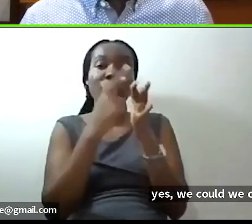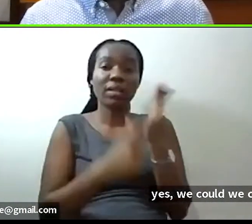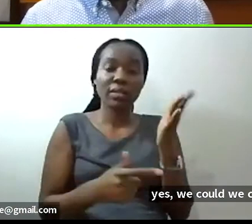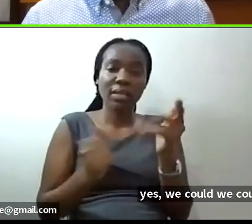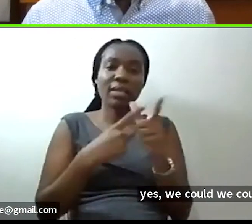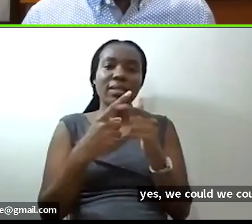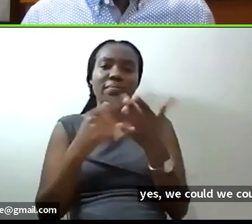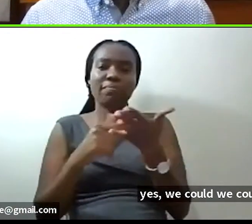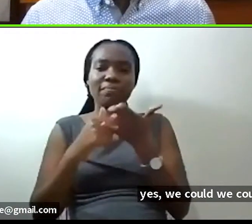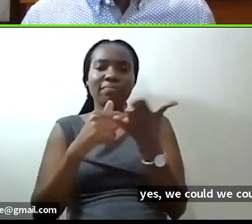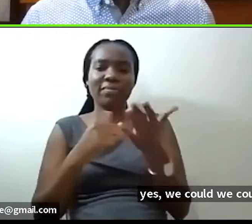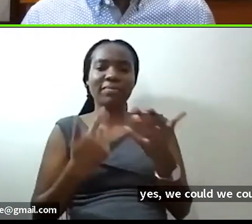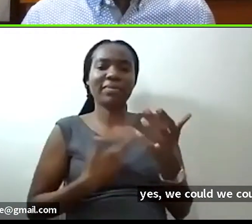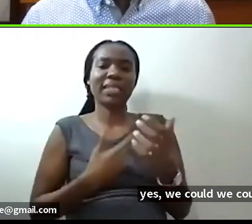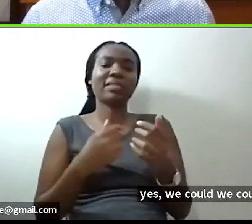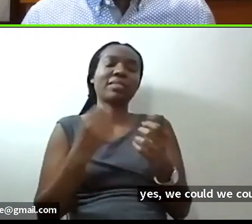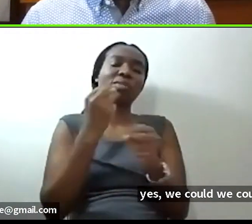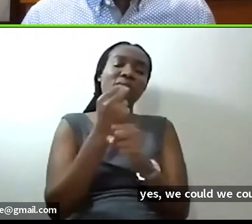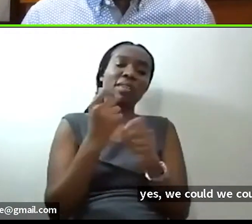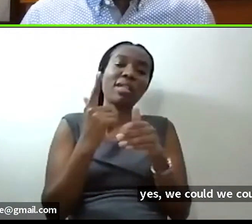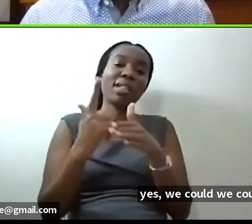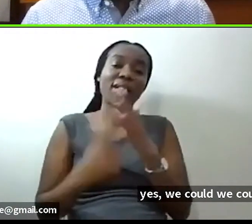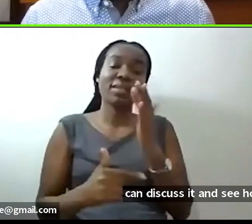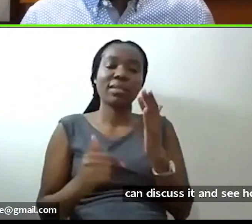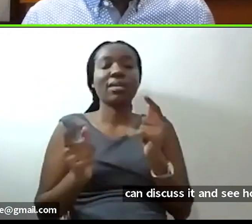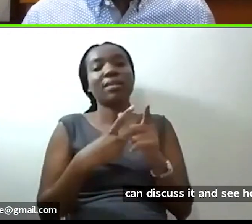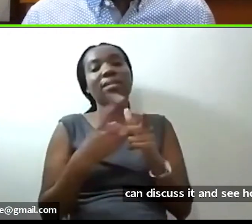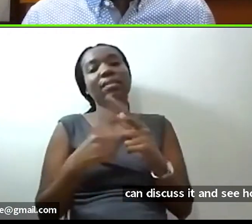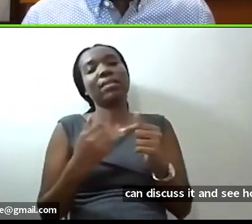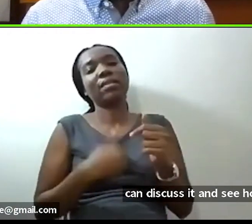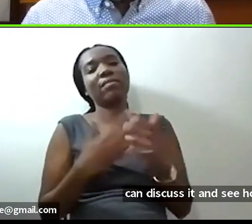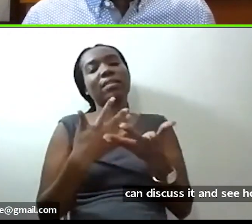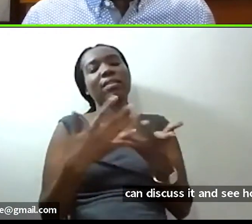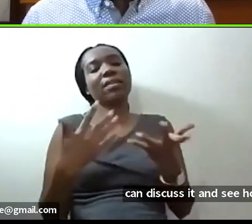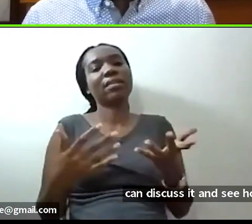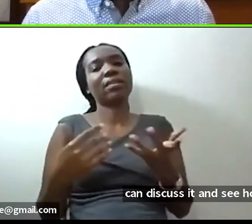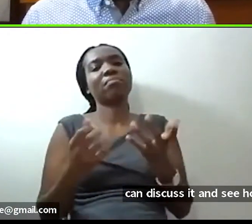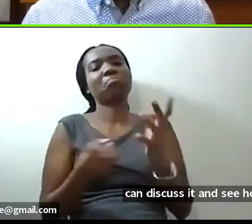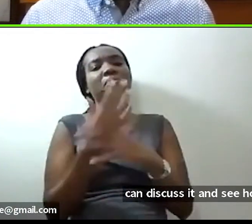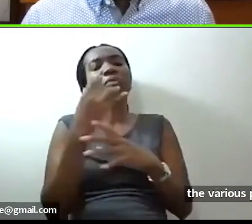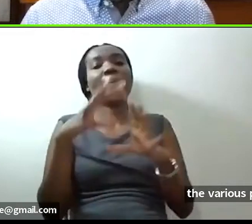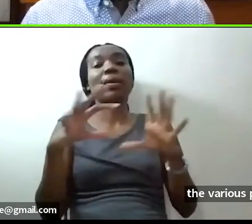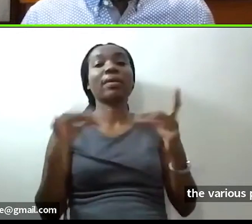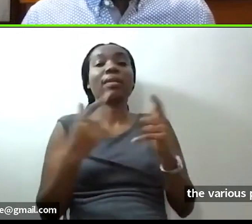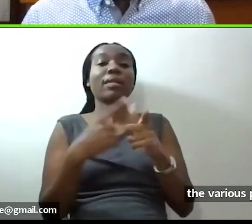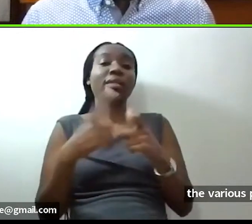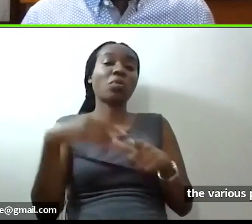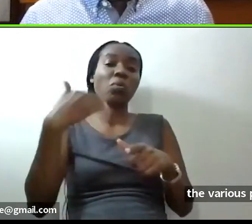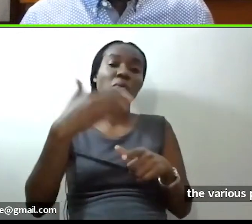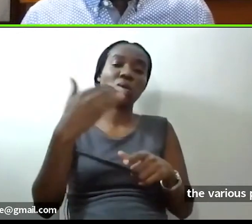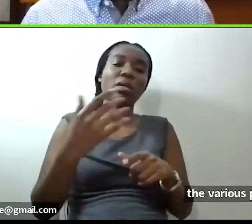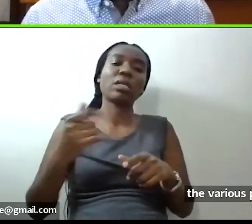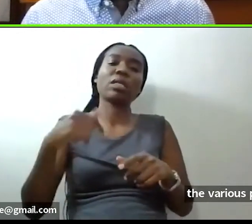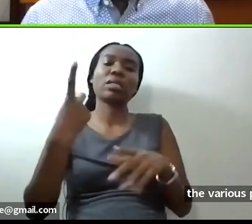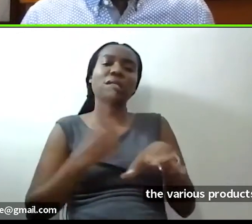go through the various products in the market, and probably every time we pick one,